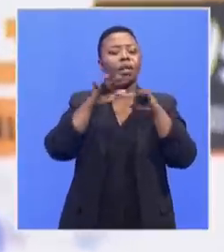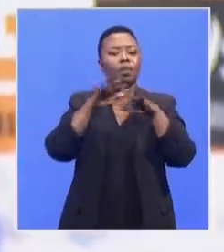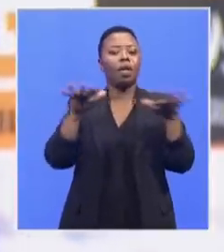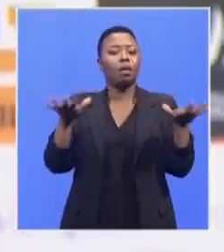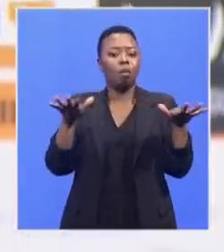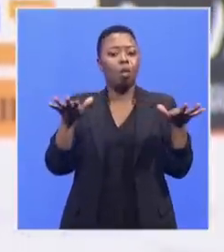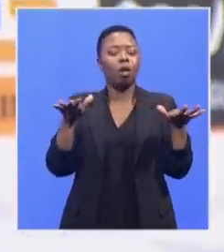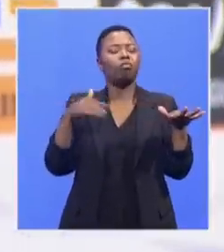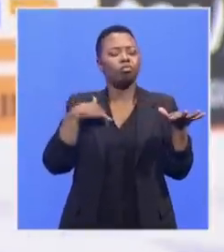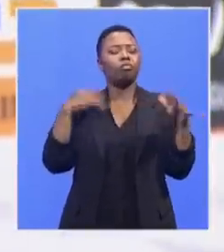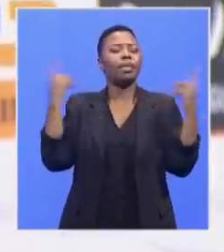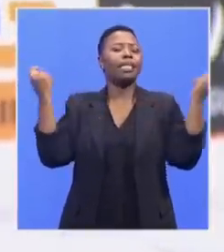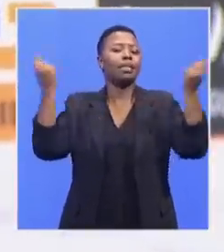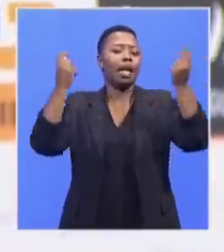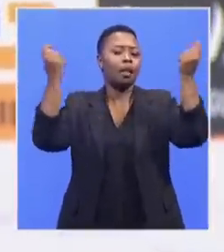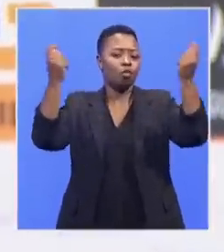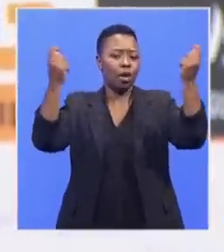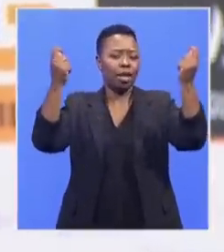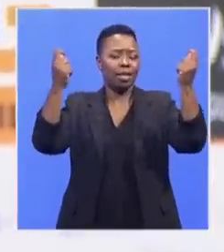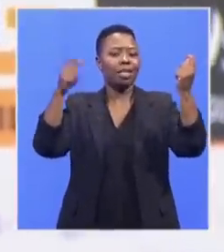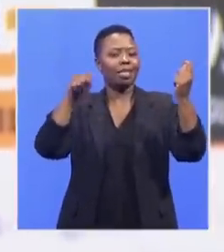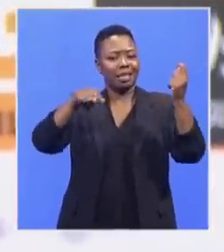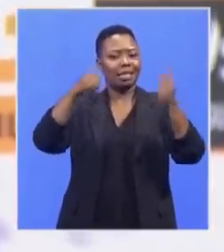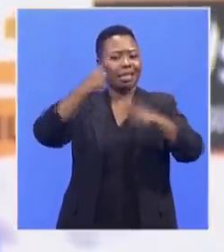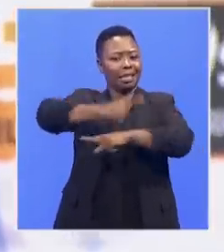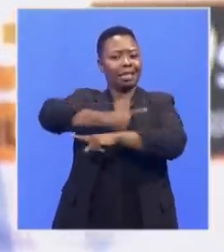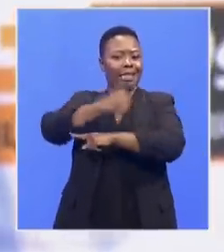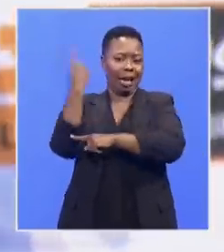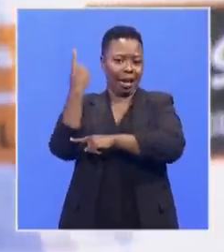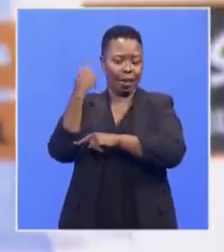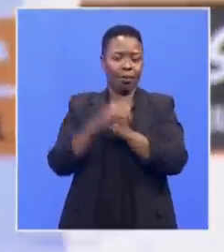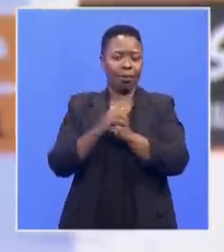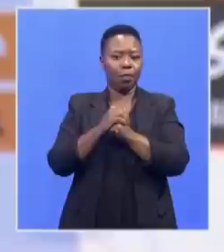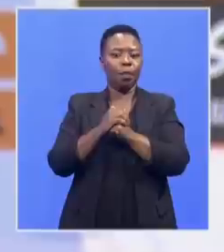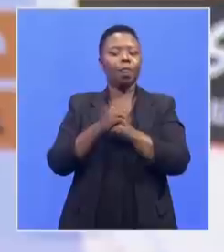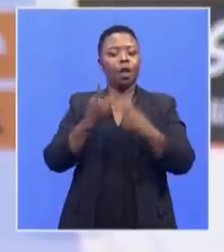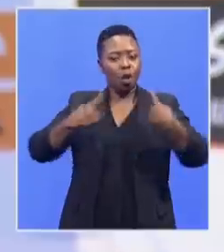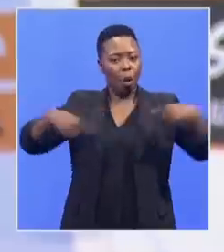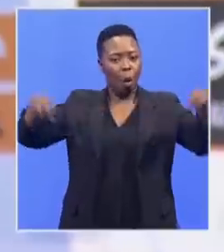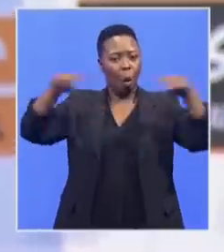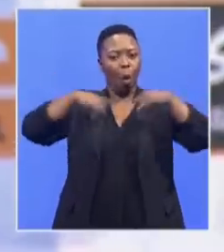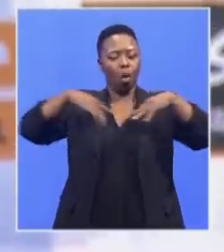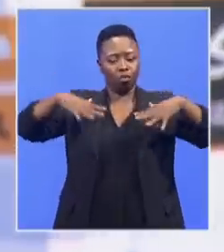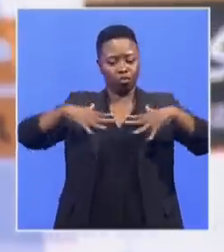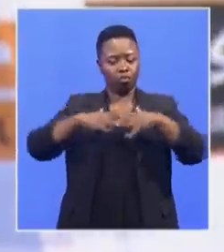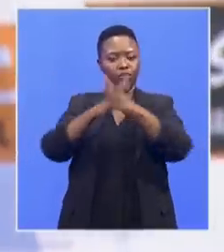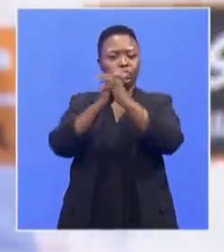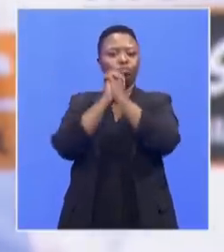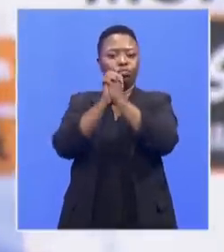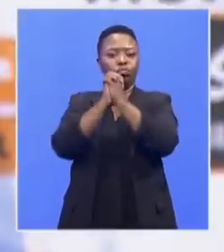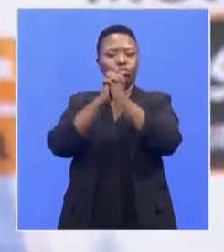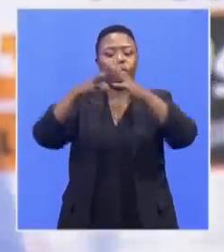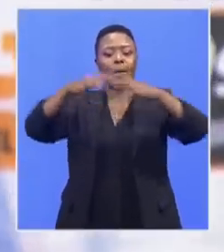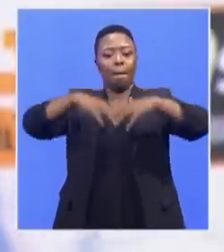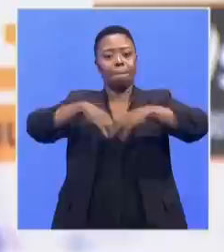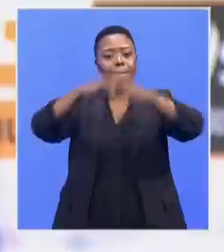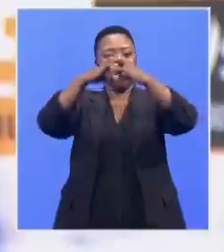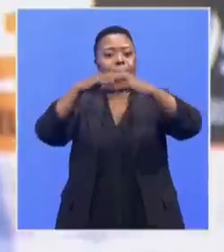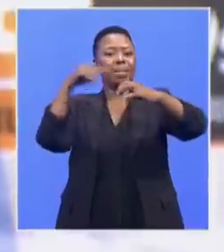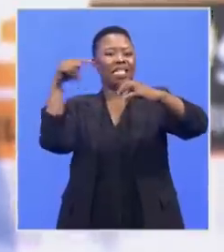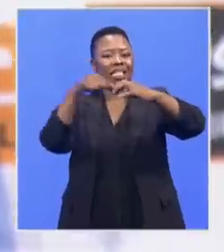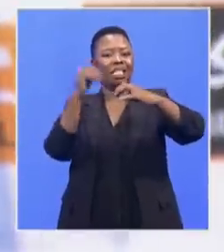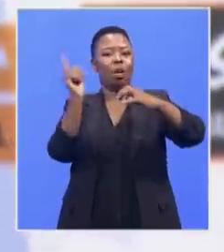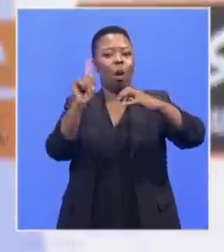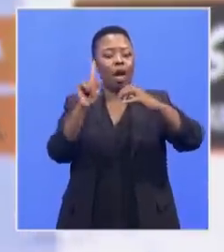we all collectively gave birth to a new nation. This is the